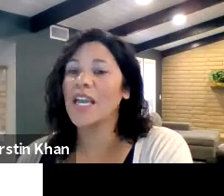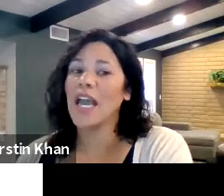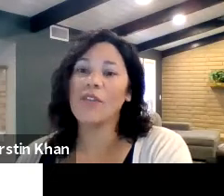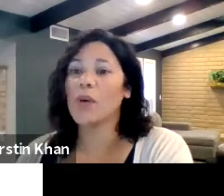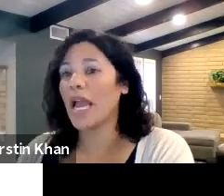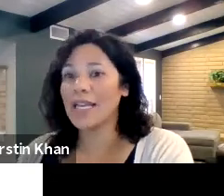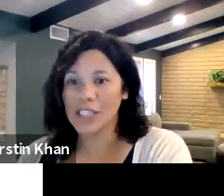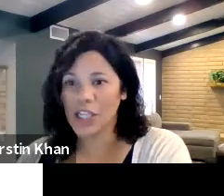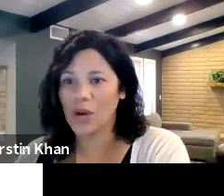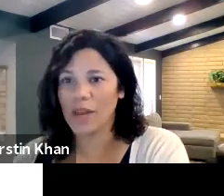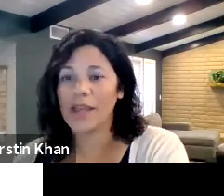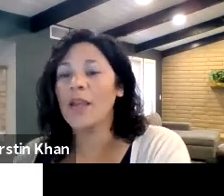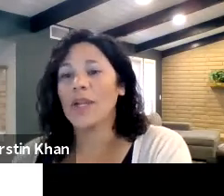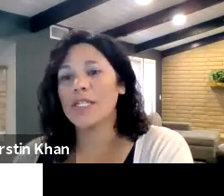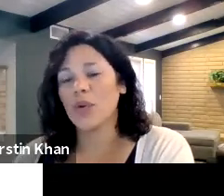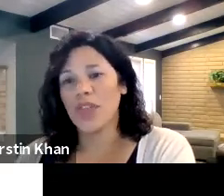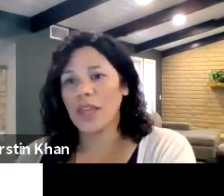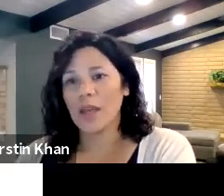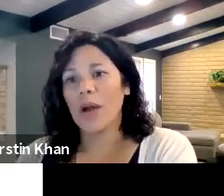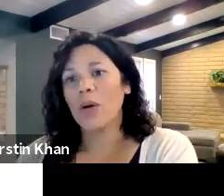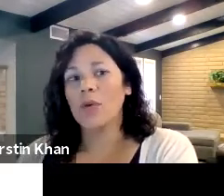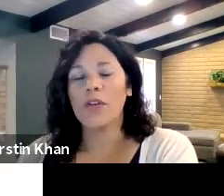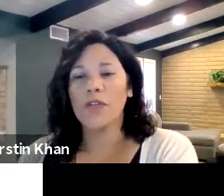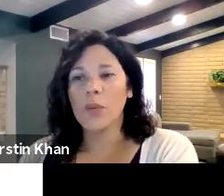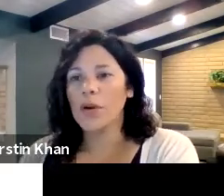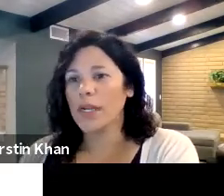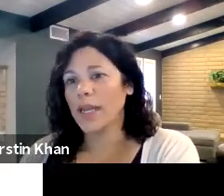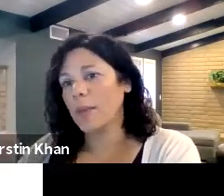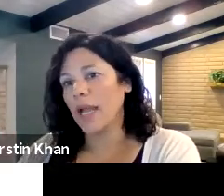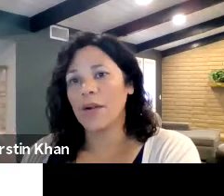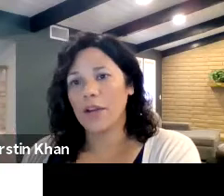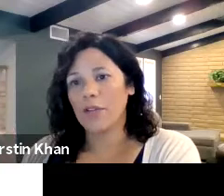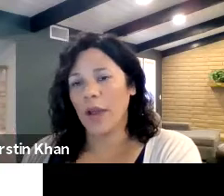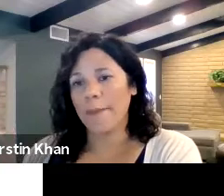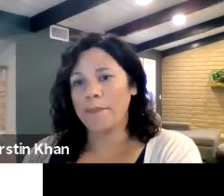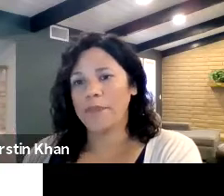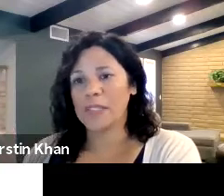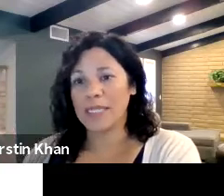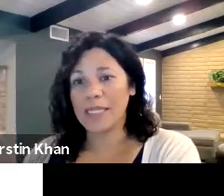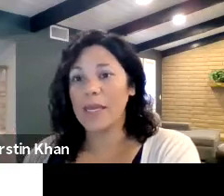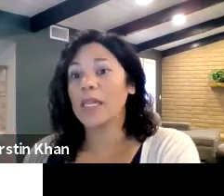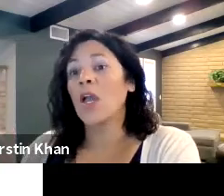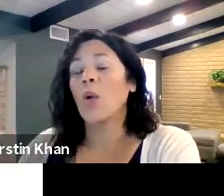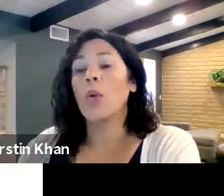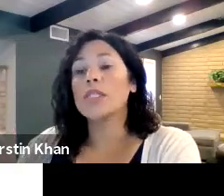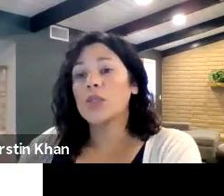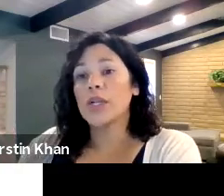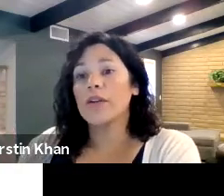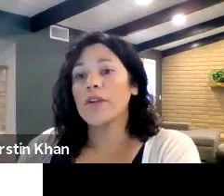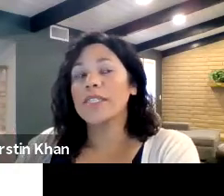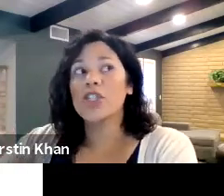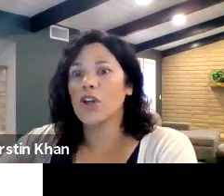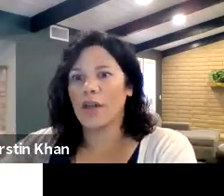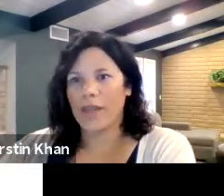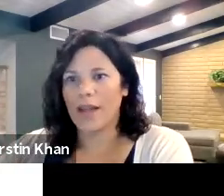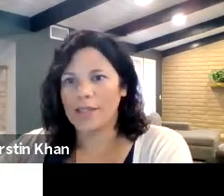ourselves, everyone had to go online. But as we're thinking about moving forward and coming out this pandemic, what sort